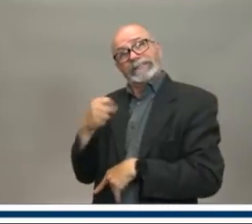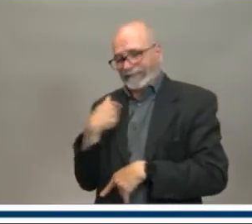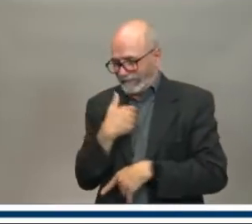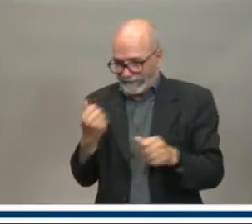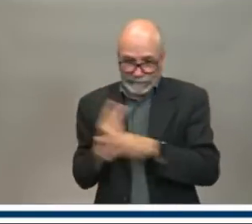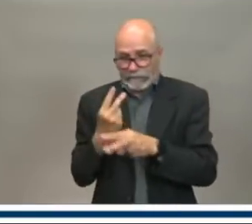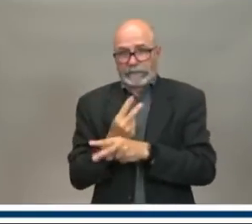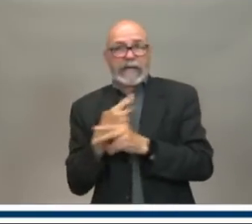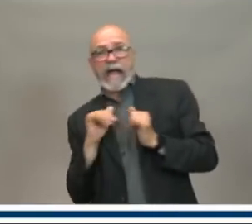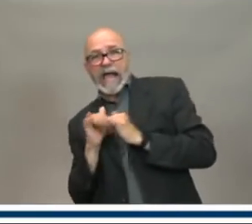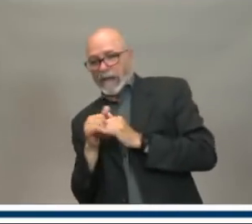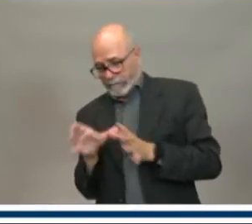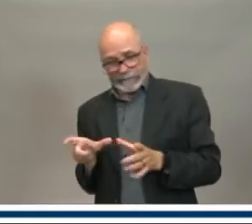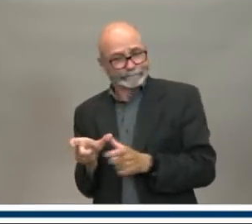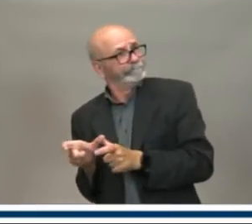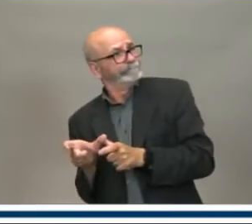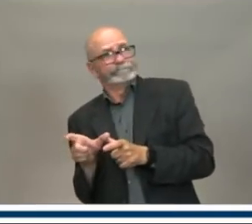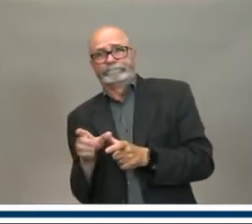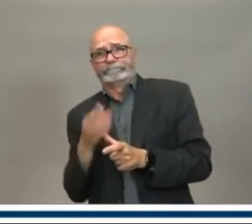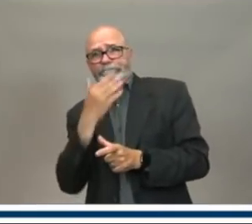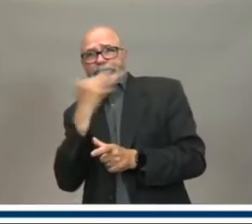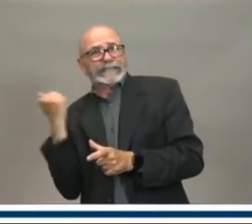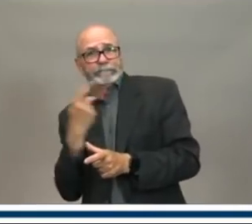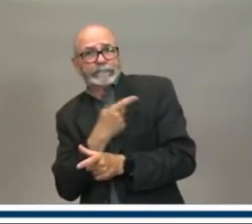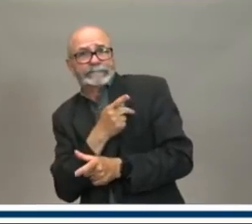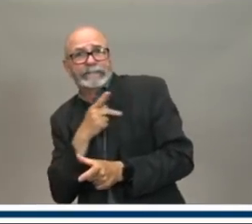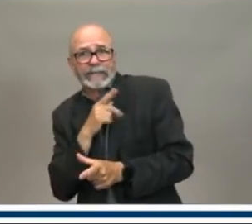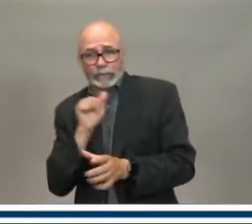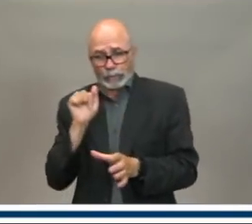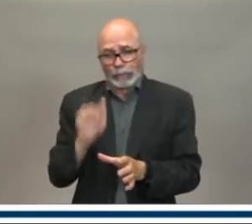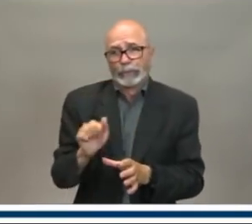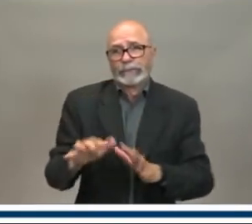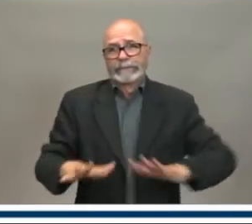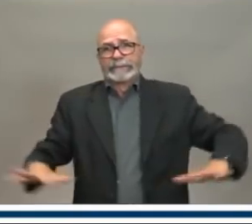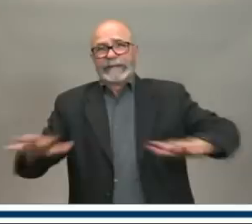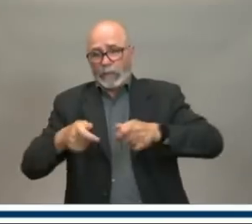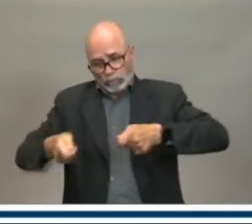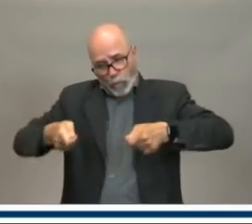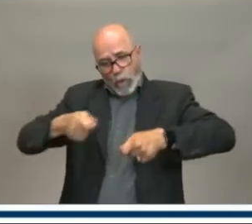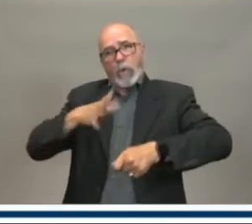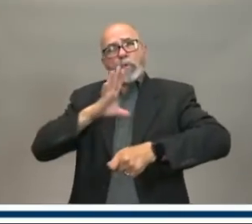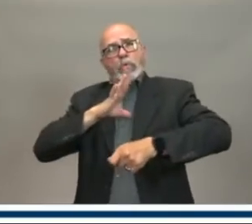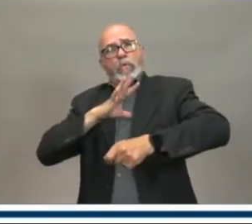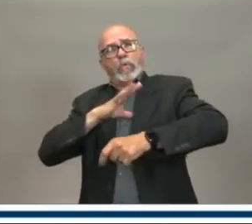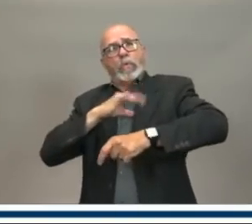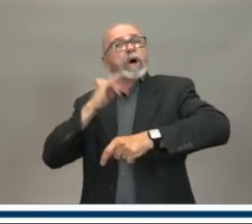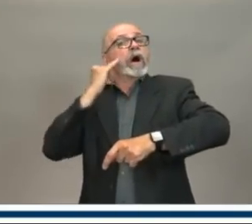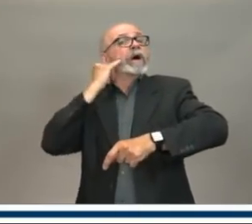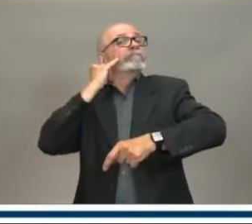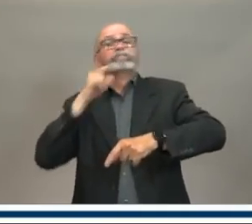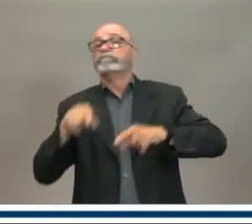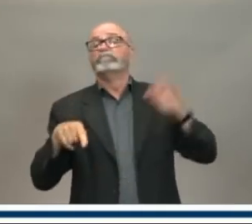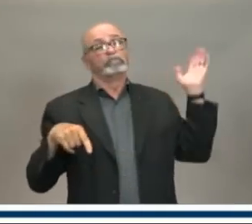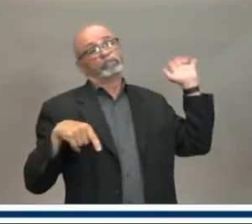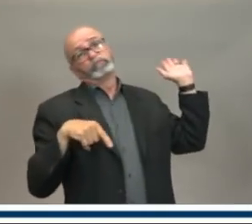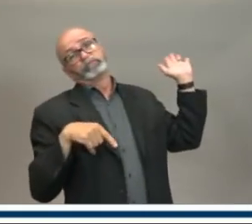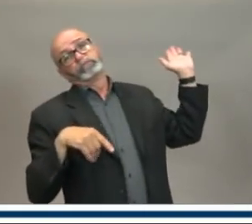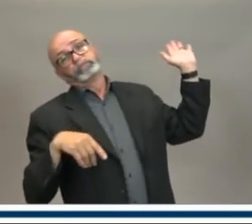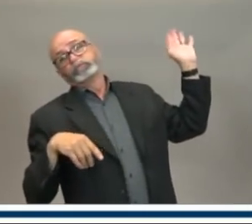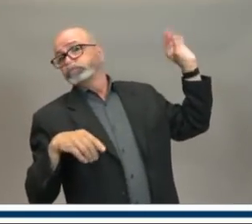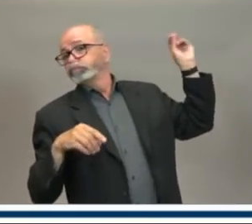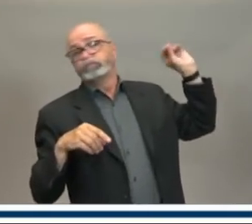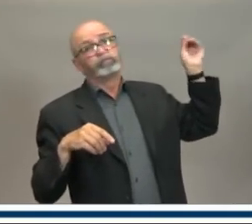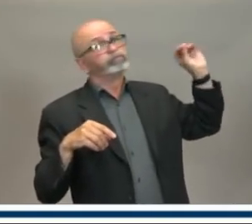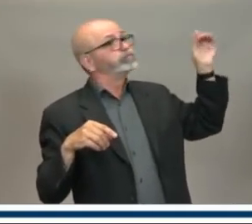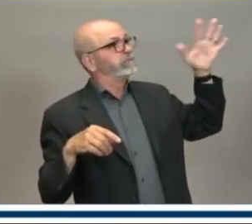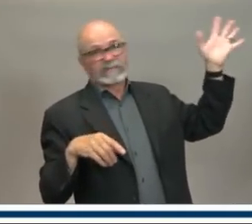COVID in our own provinces and territories, but if it's not well controlled to our neighbors to the south, there's a